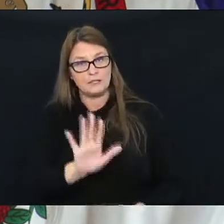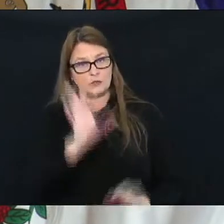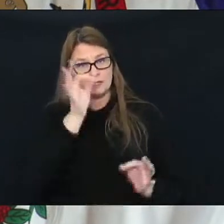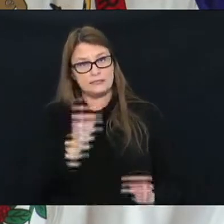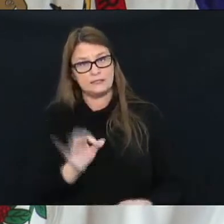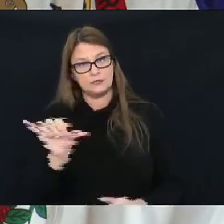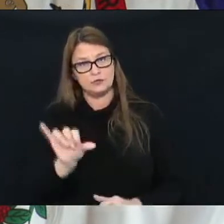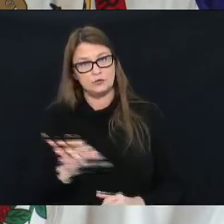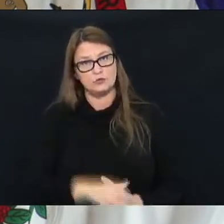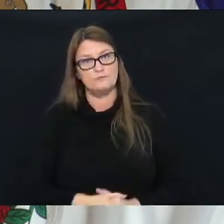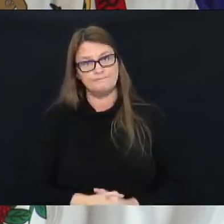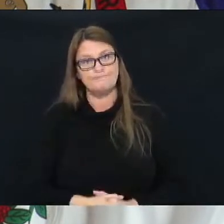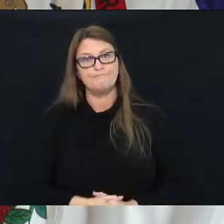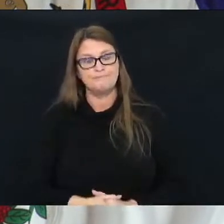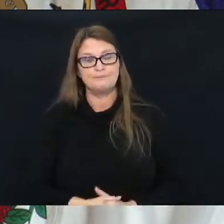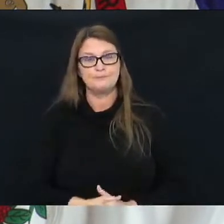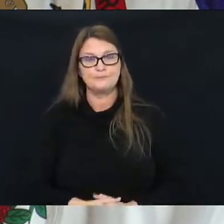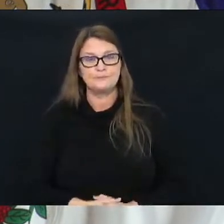too.